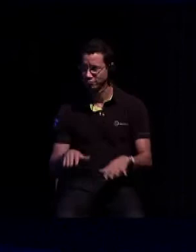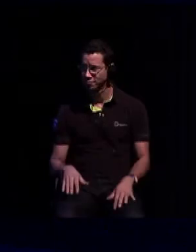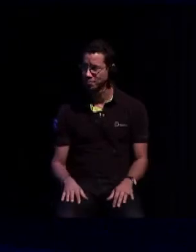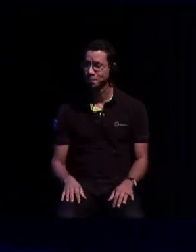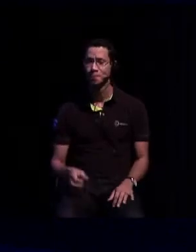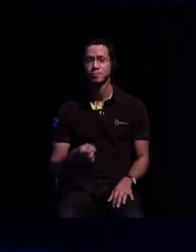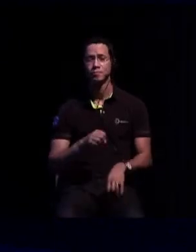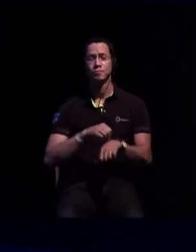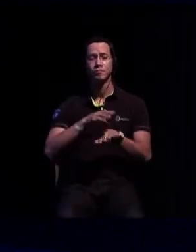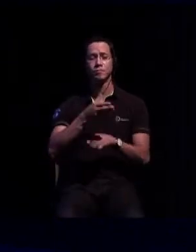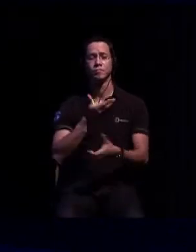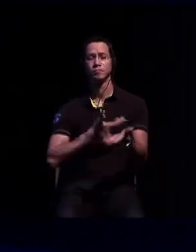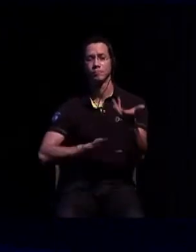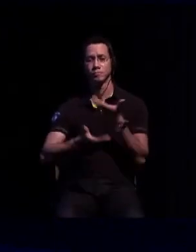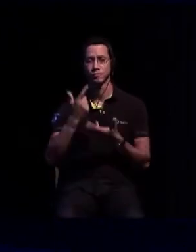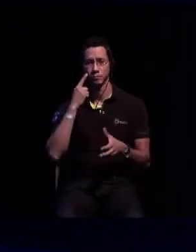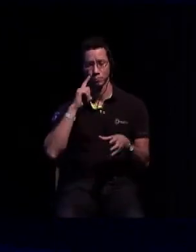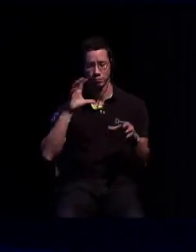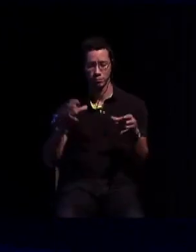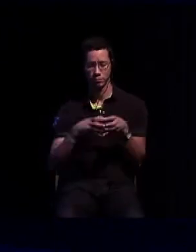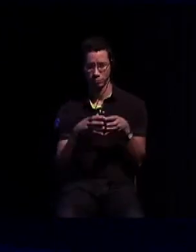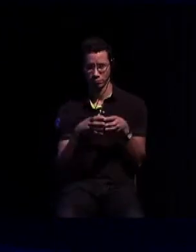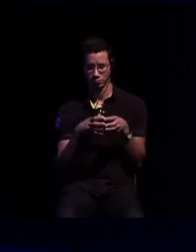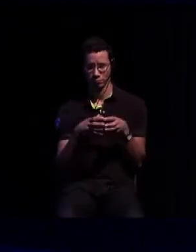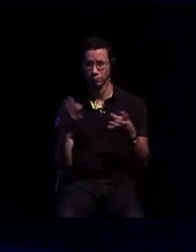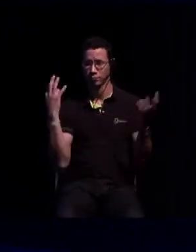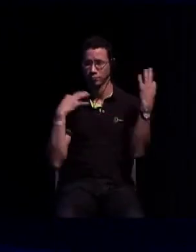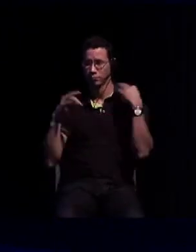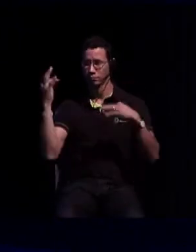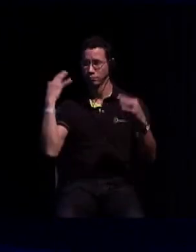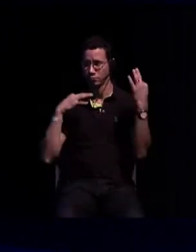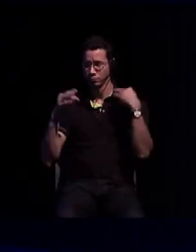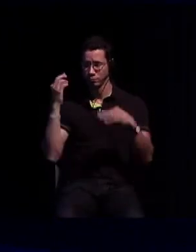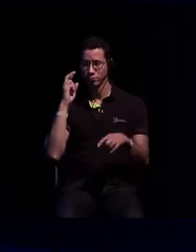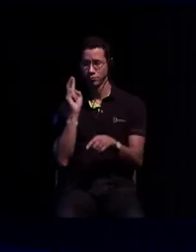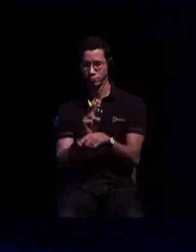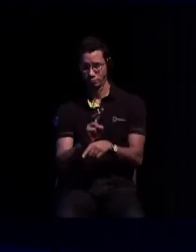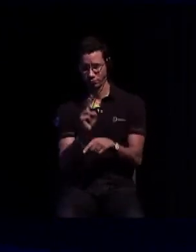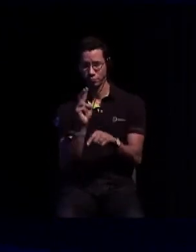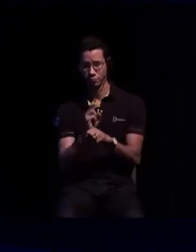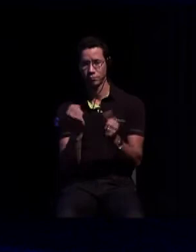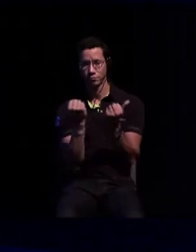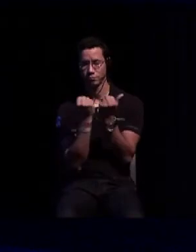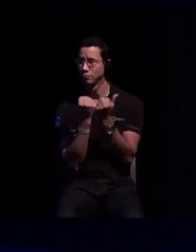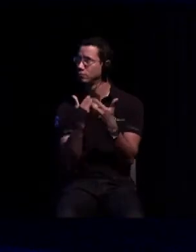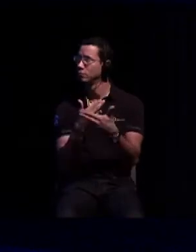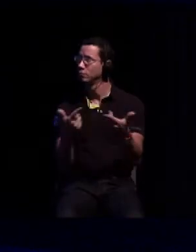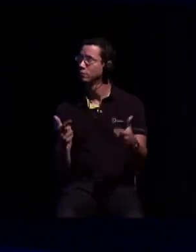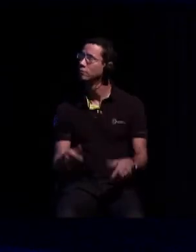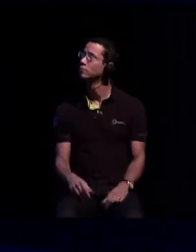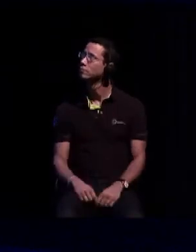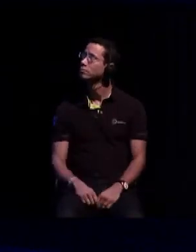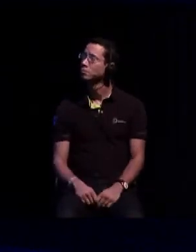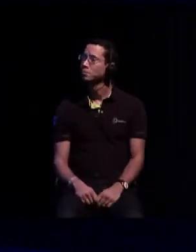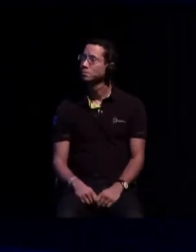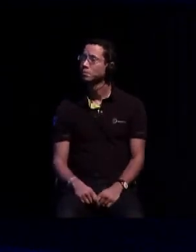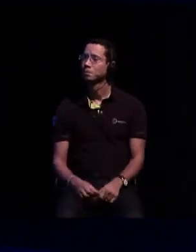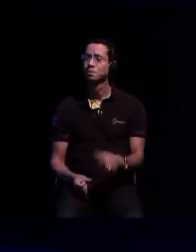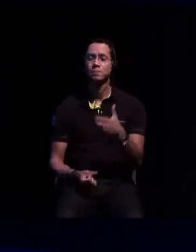of the Tourism Alert and Advocacy Forum, and so they created this statement